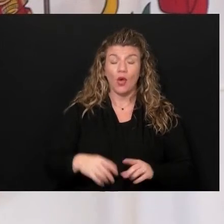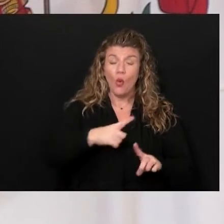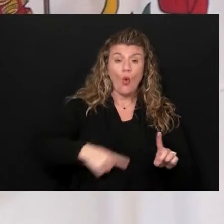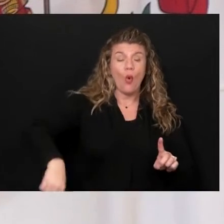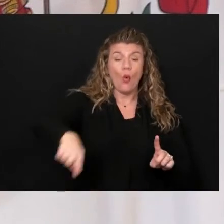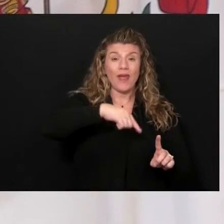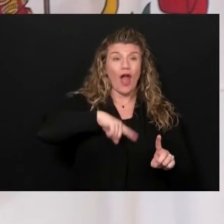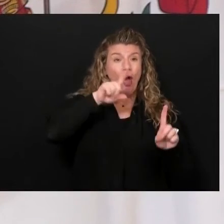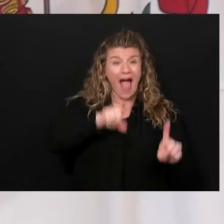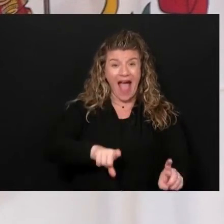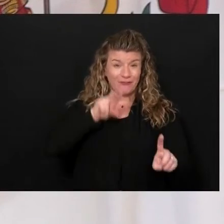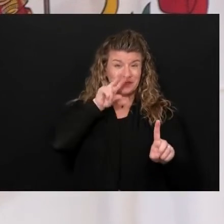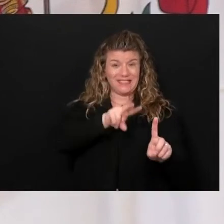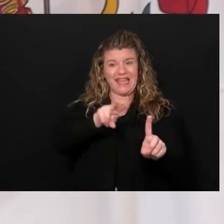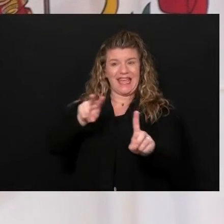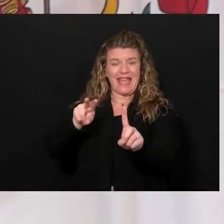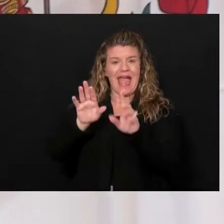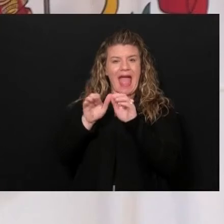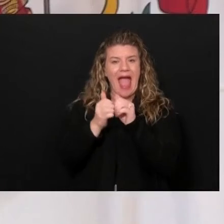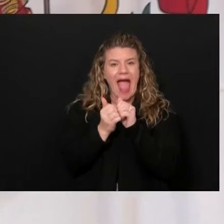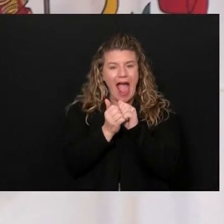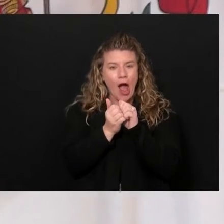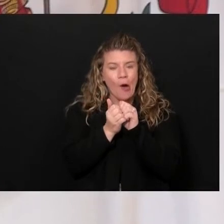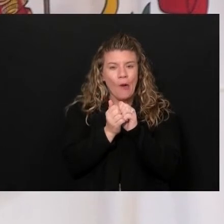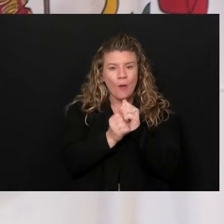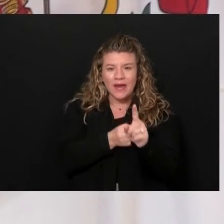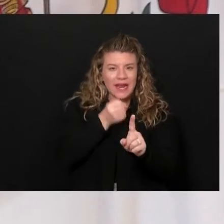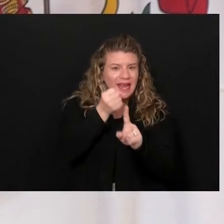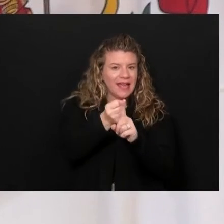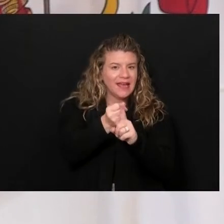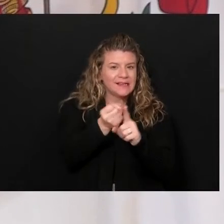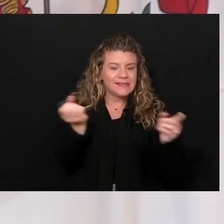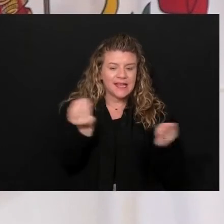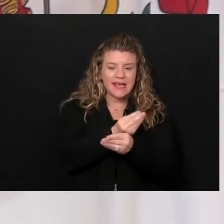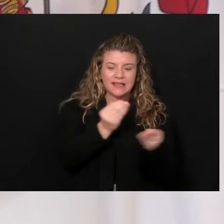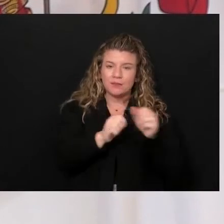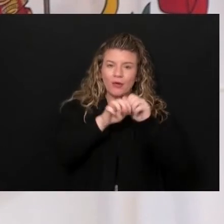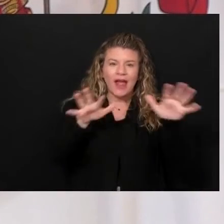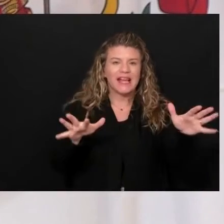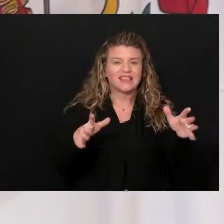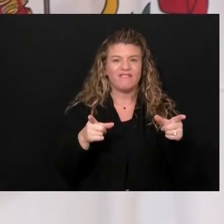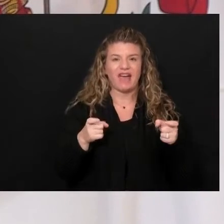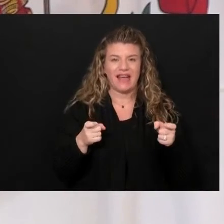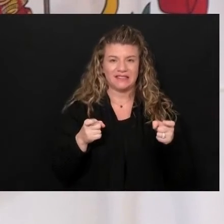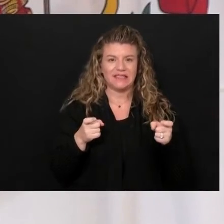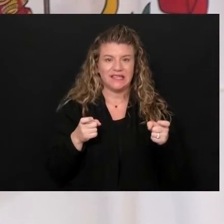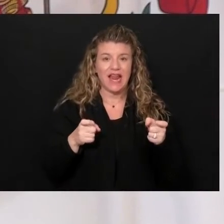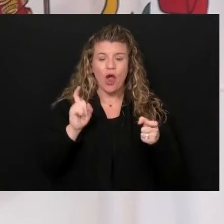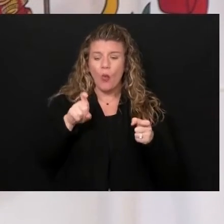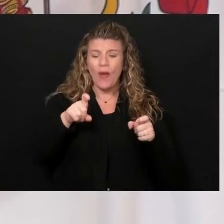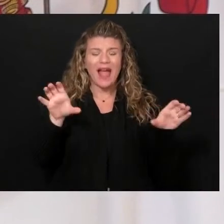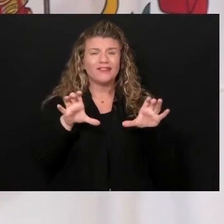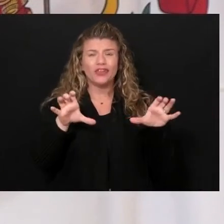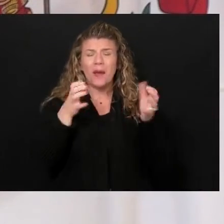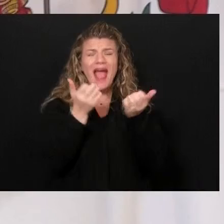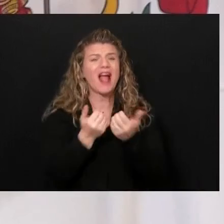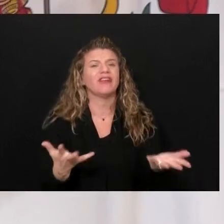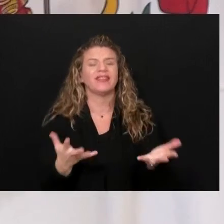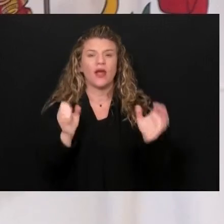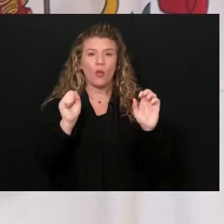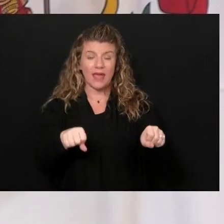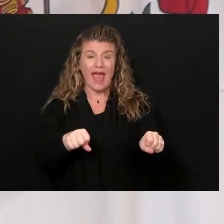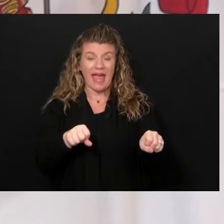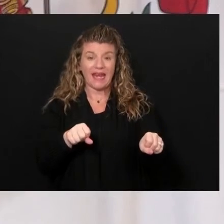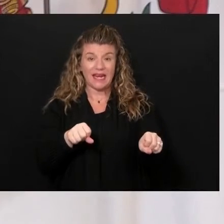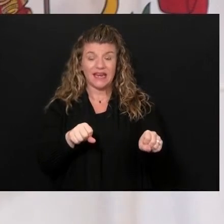got to see how this thing spreads and how it spreads so quickly. And we've got to do any and everything we